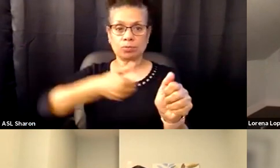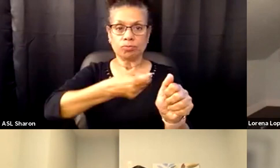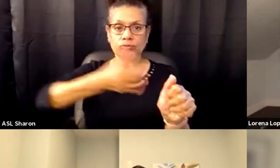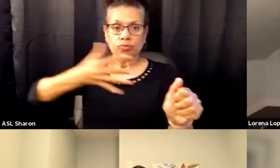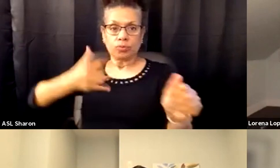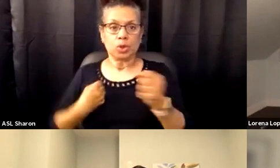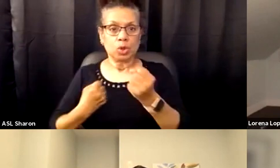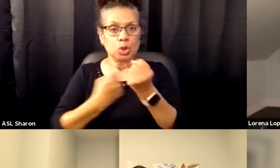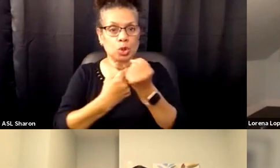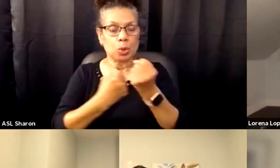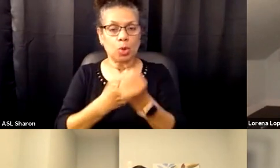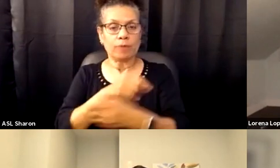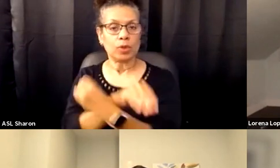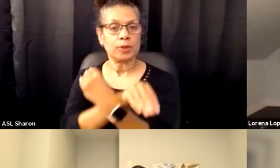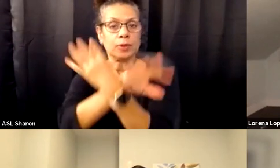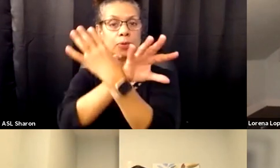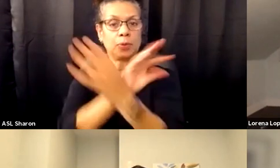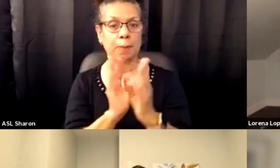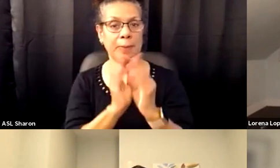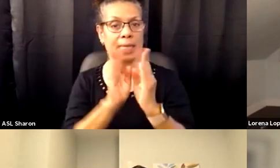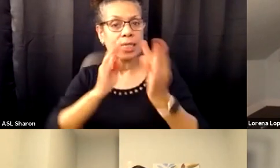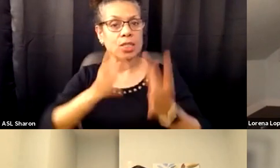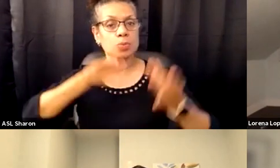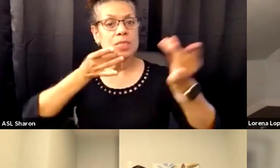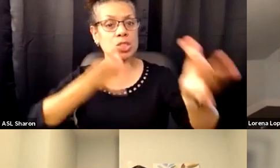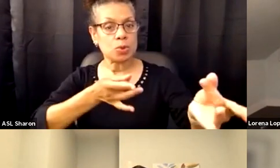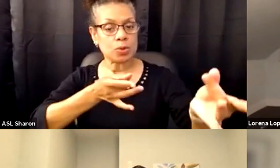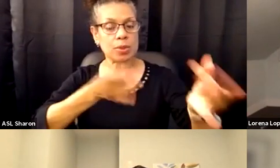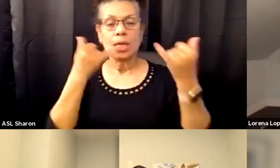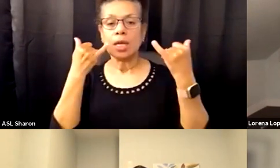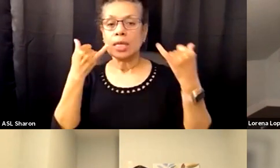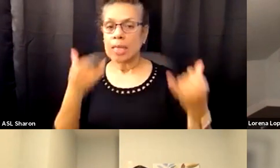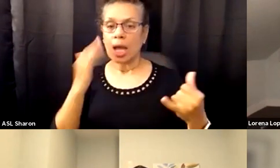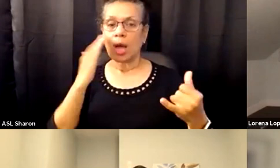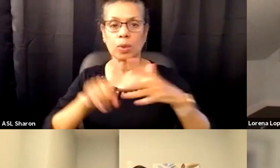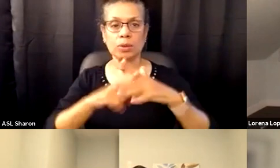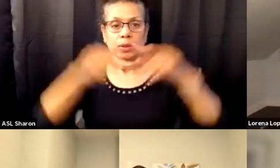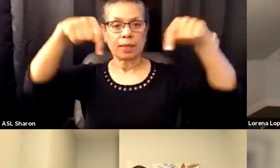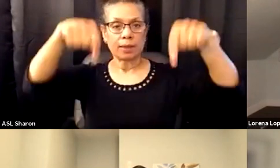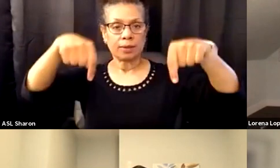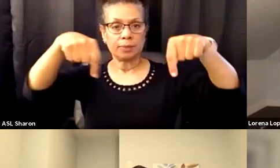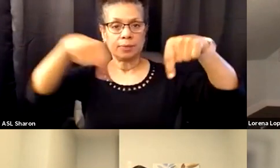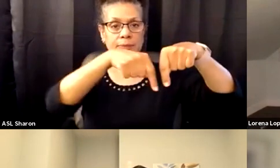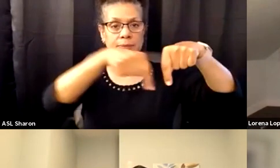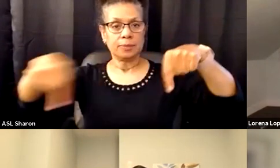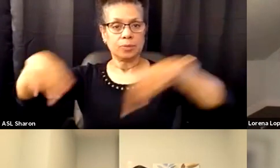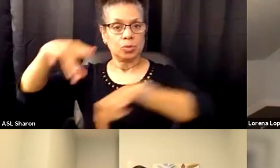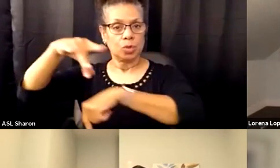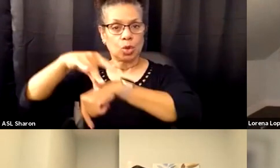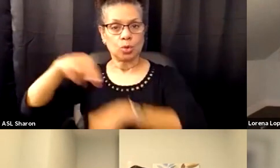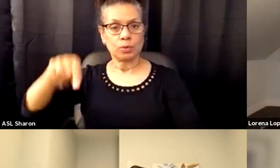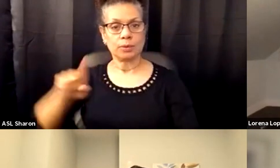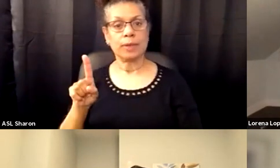support for our virtual meetings to run smoothly we will now activate the interpretation icon at the bottom of your